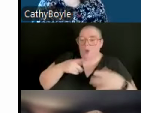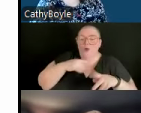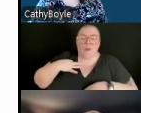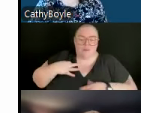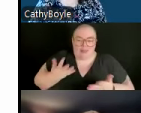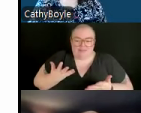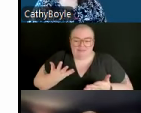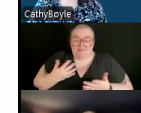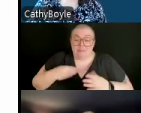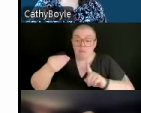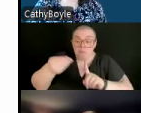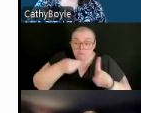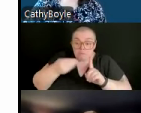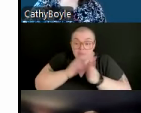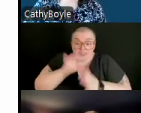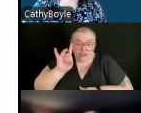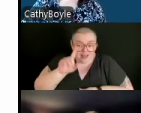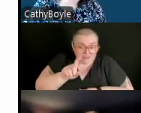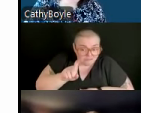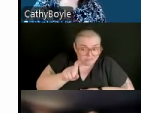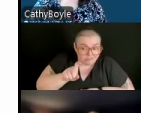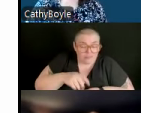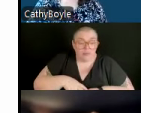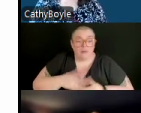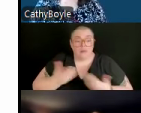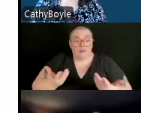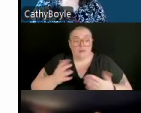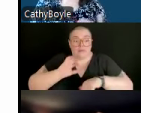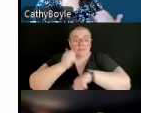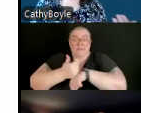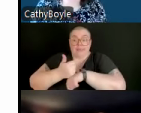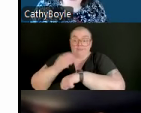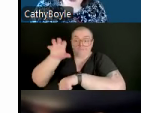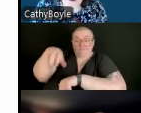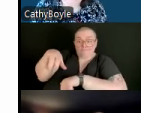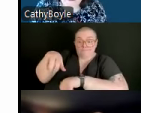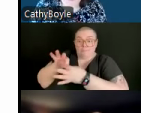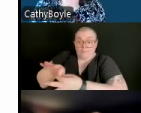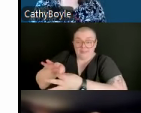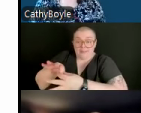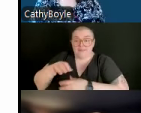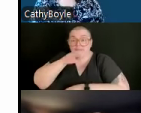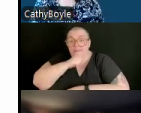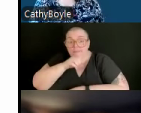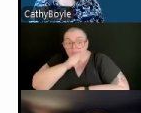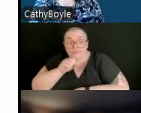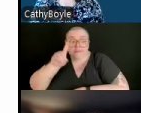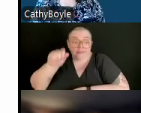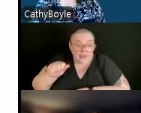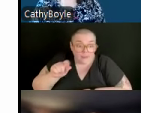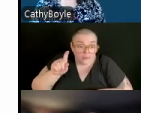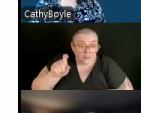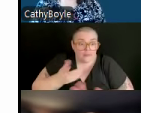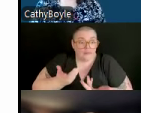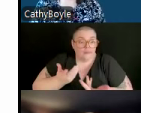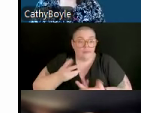Section 8? Did you apply for site-based state elderly disabled? Did you apply for the Massachusetts Rental Voucher Program? You need to